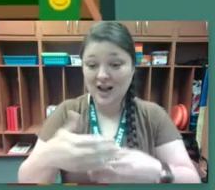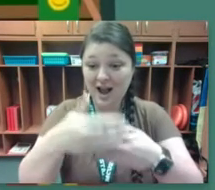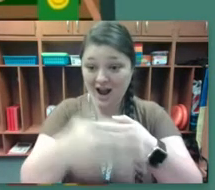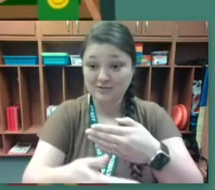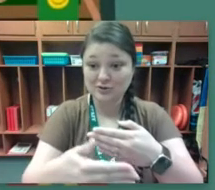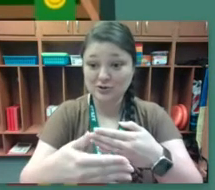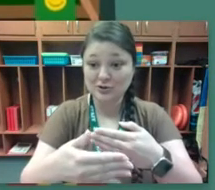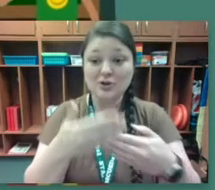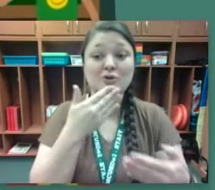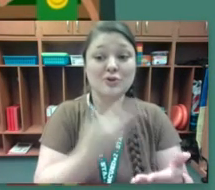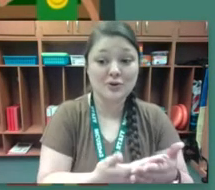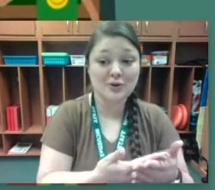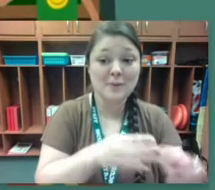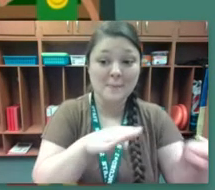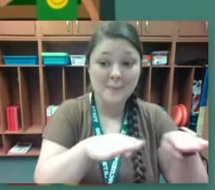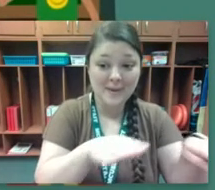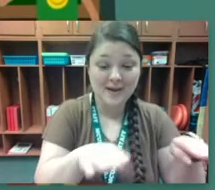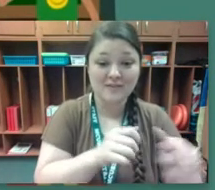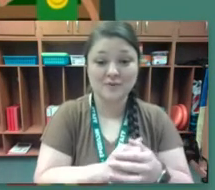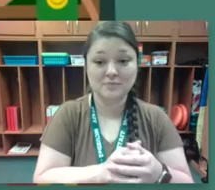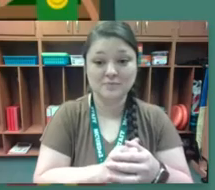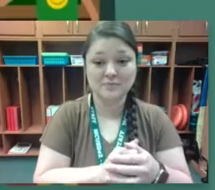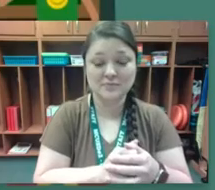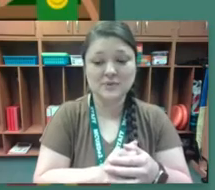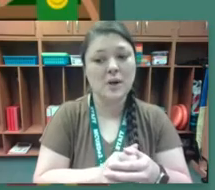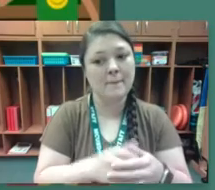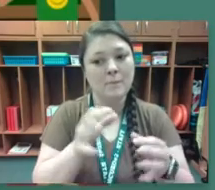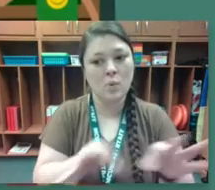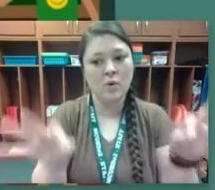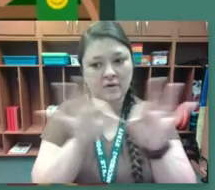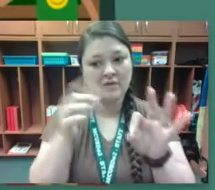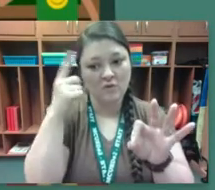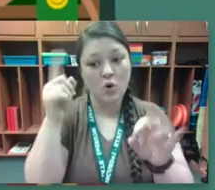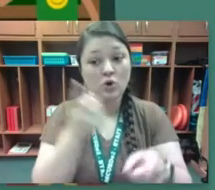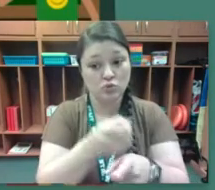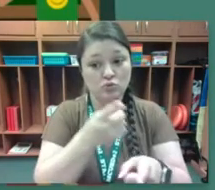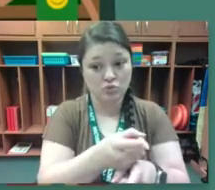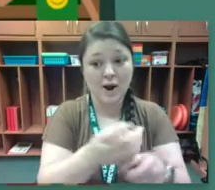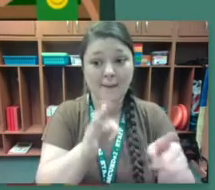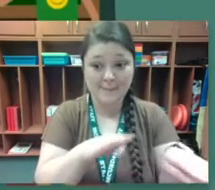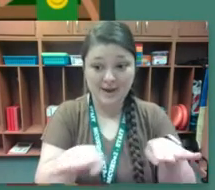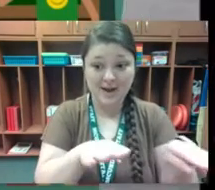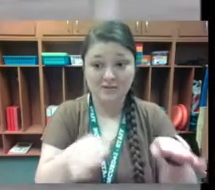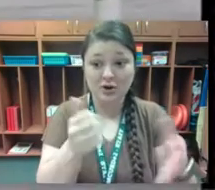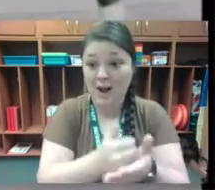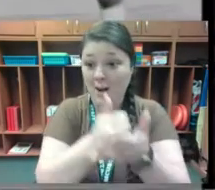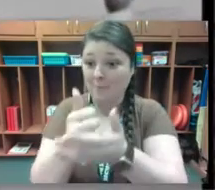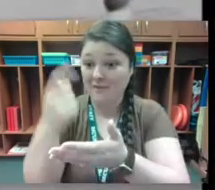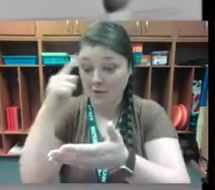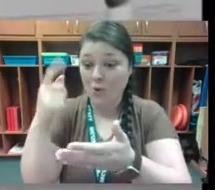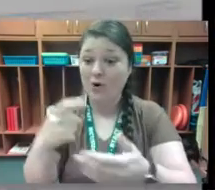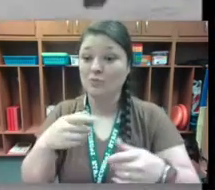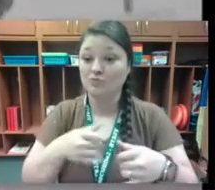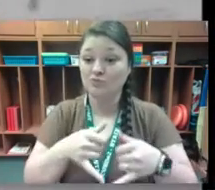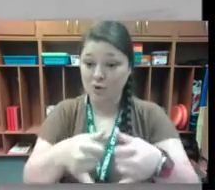the behavior. It is more likely the correct behavior will happen again in hopes of getting a reward.